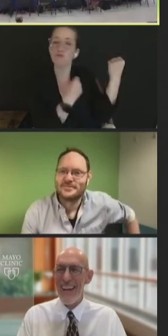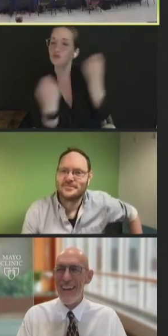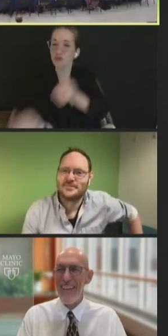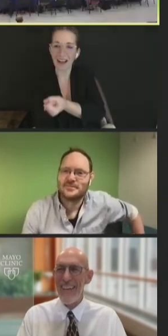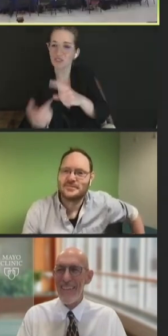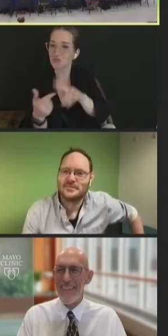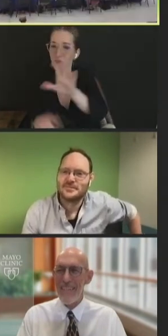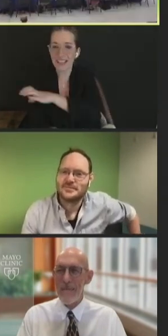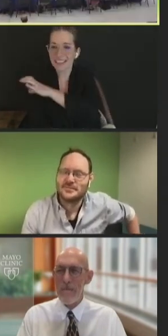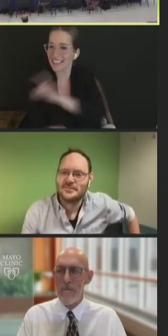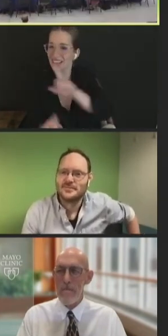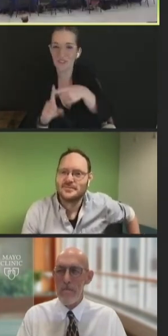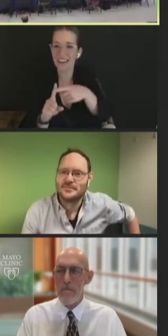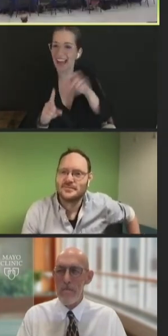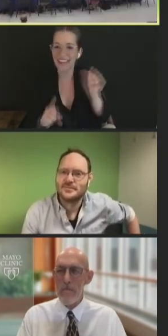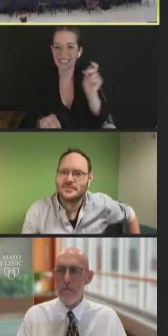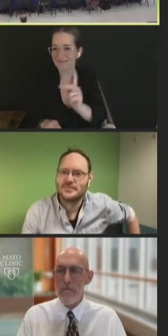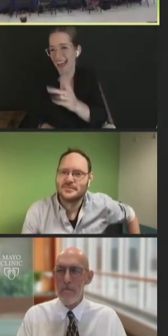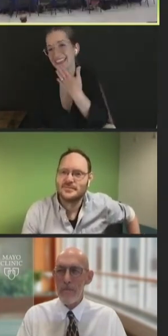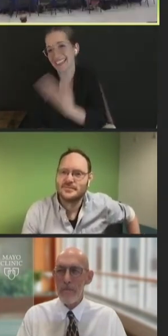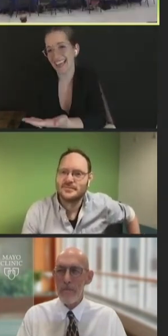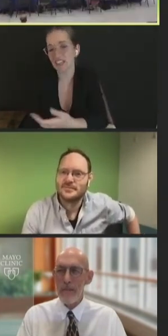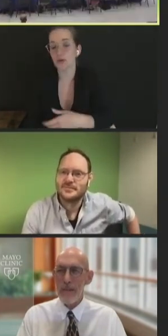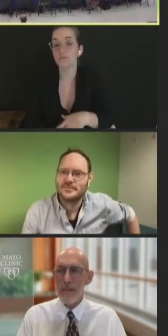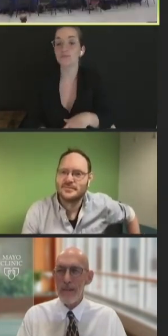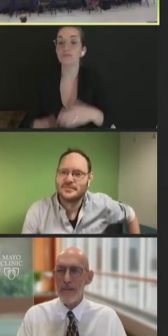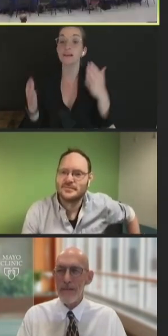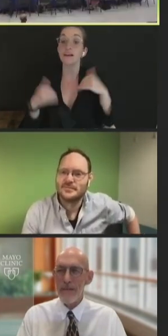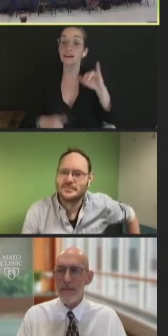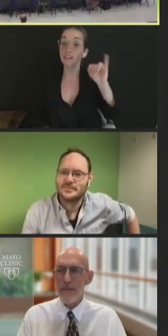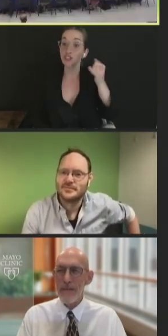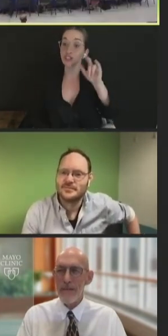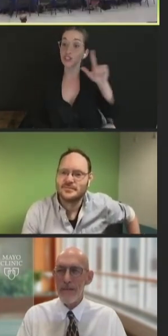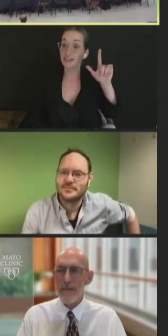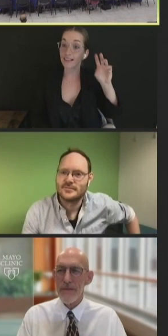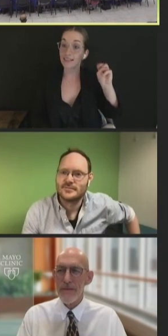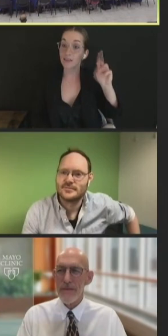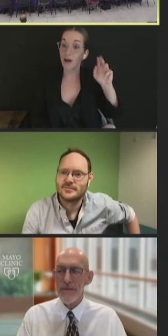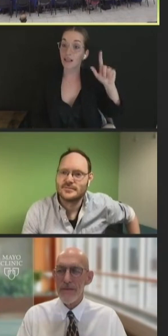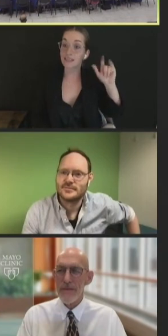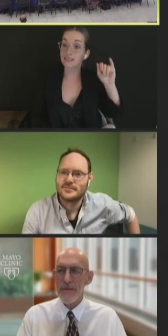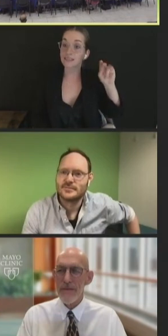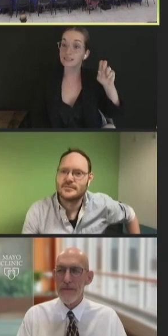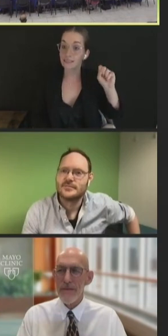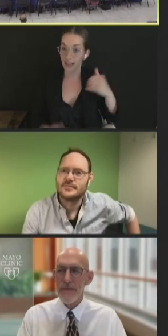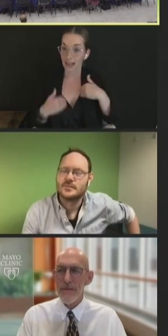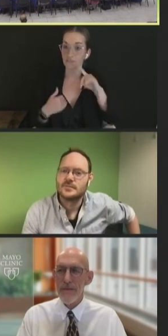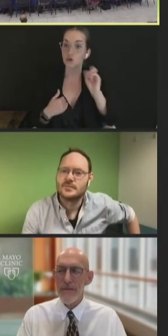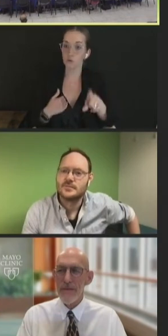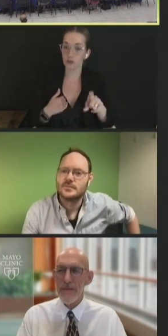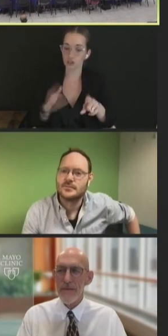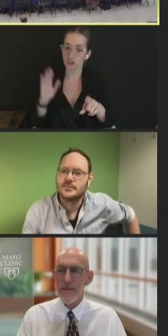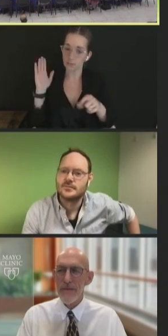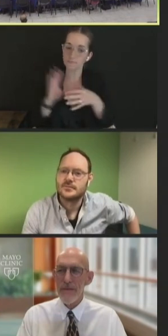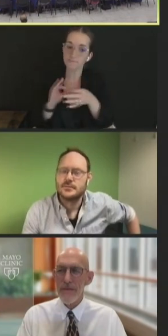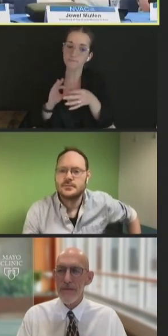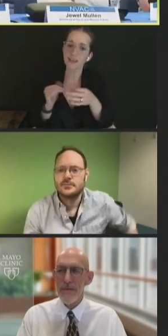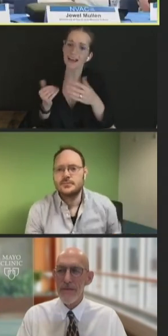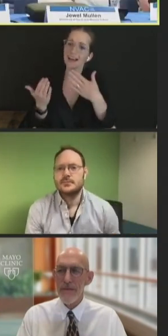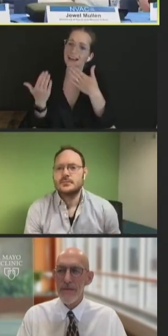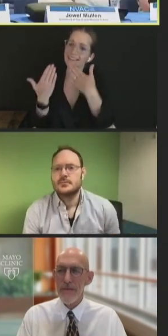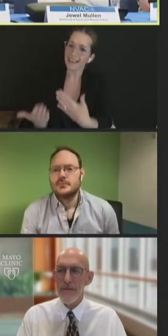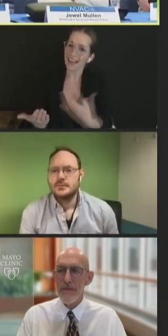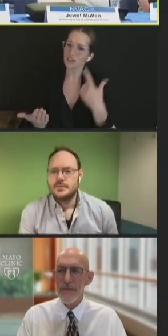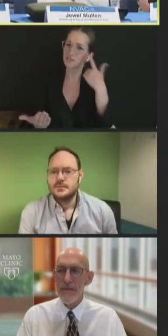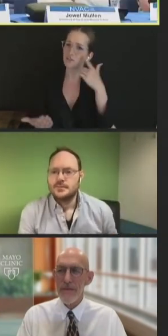a question. Thank you for a really compelling series of presentations, starting